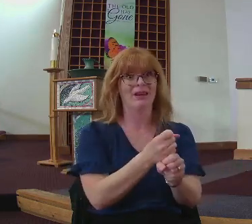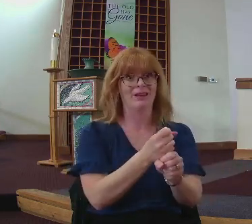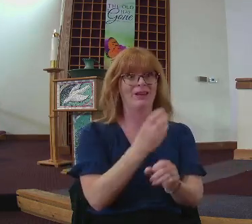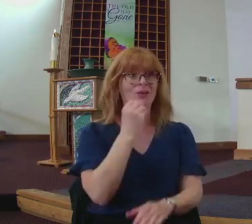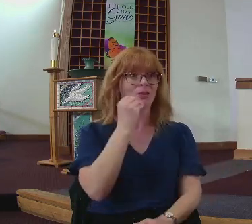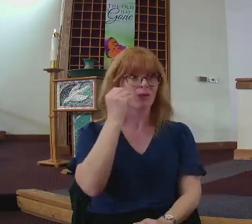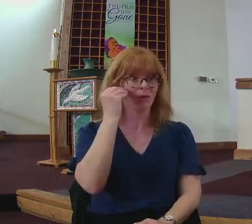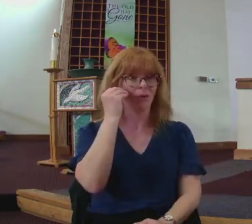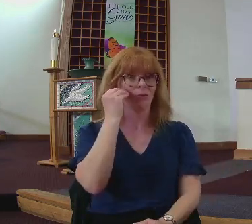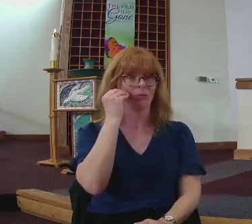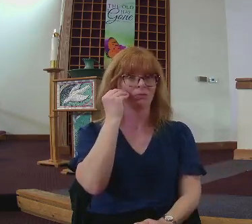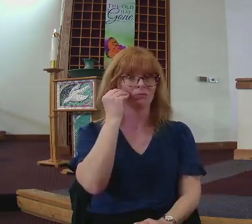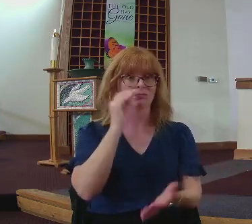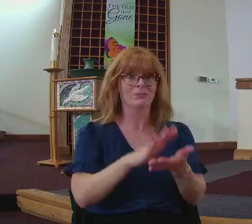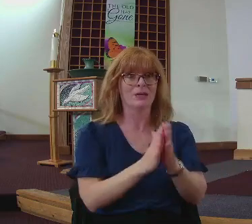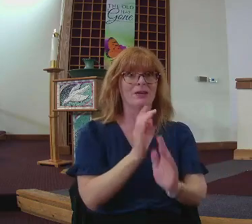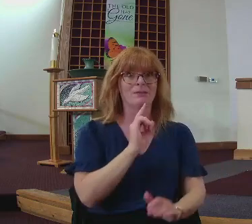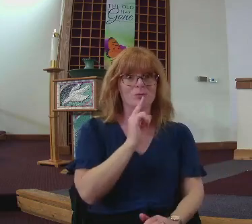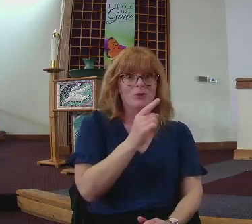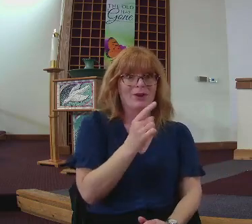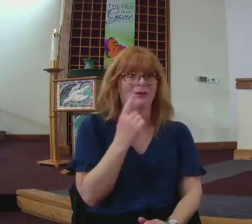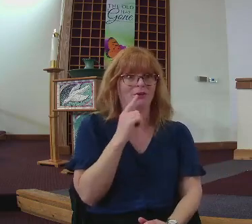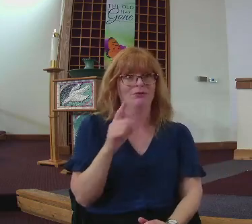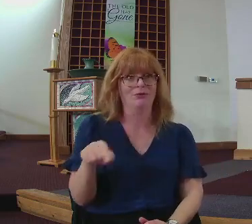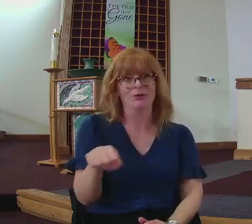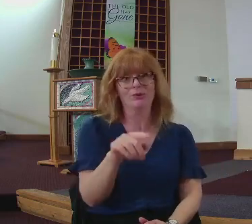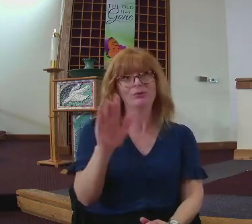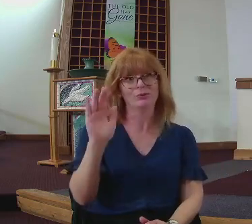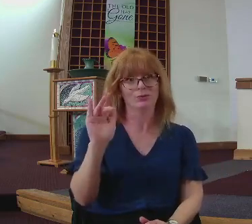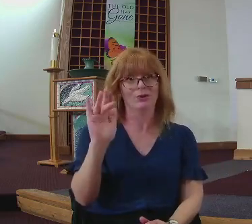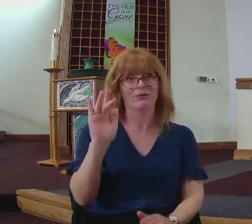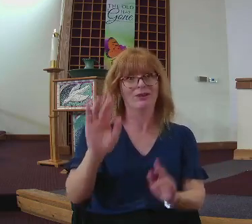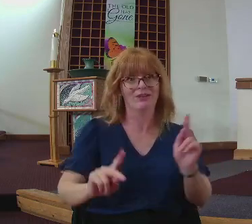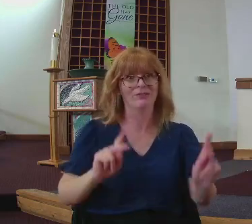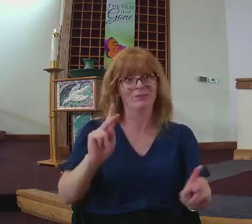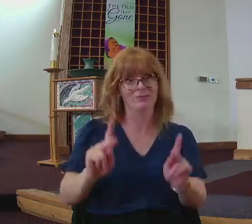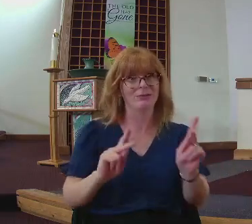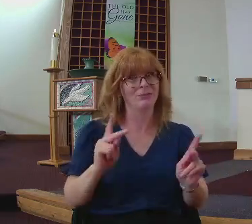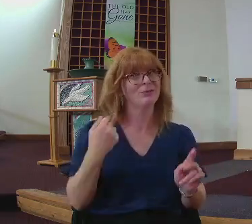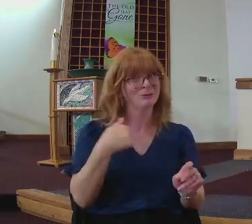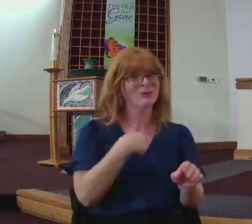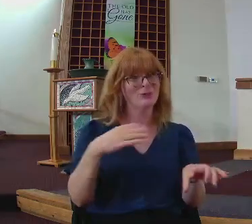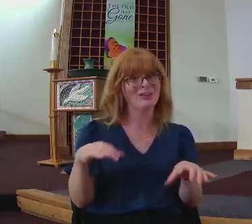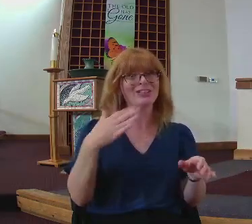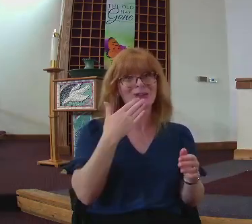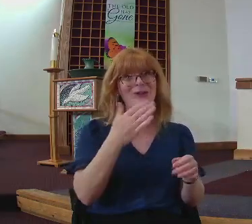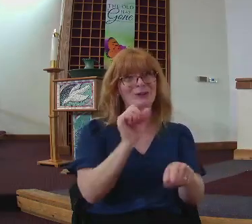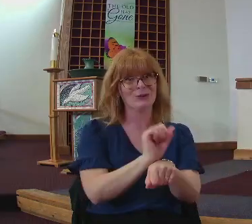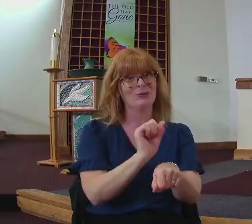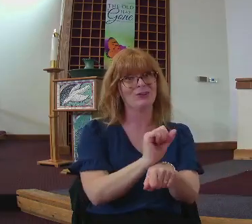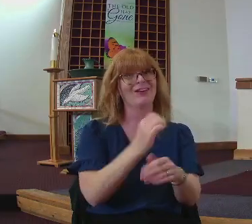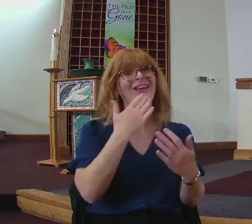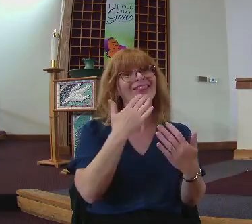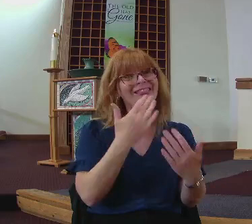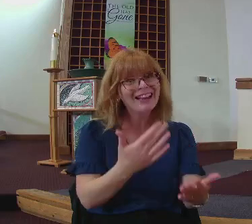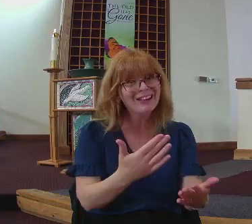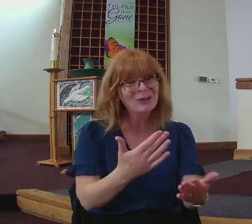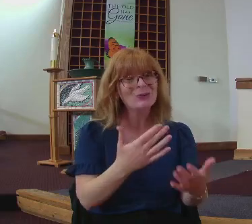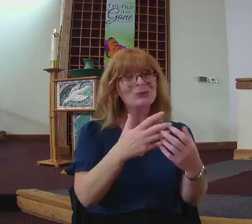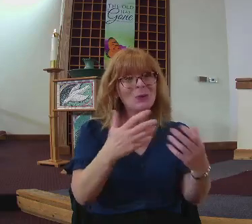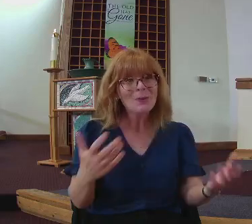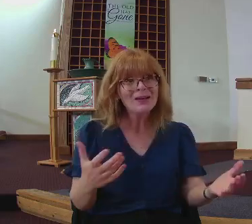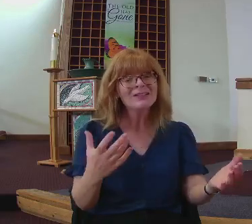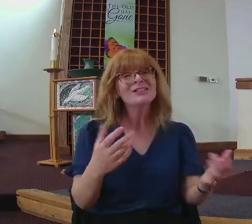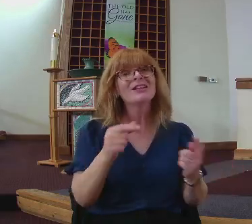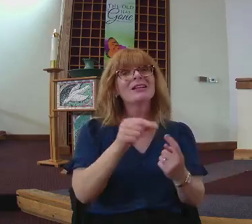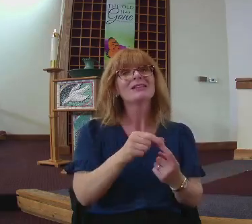a reality for these 25 people. You did good work, friends. Thank you so much. And I want to make